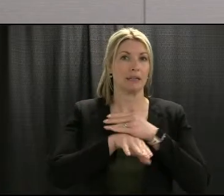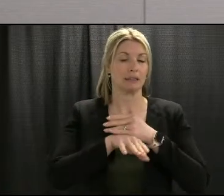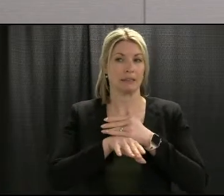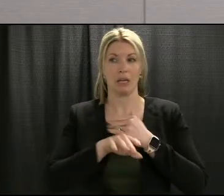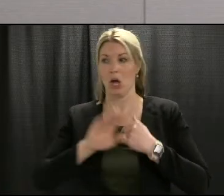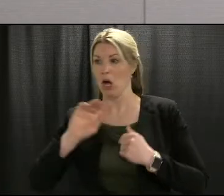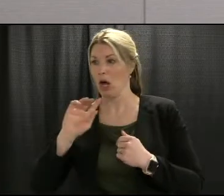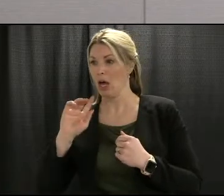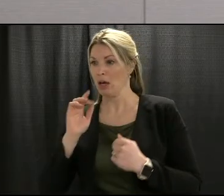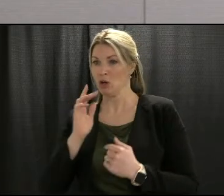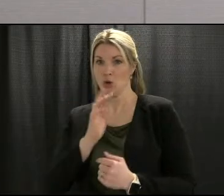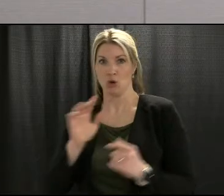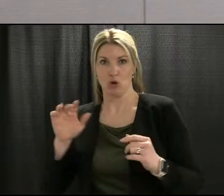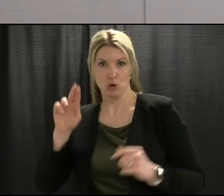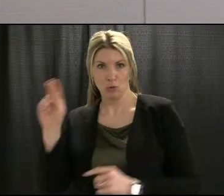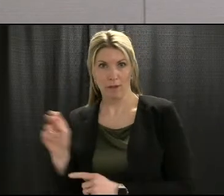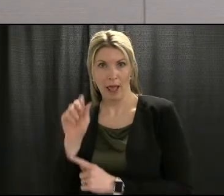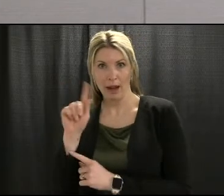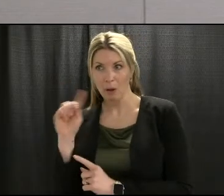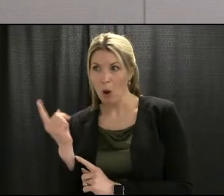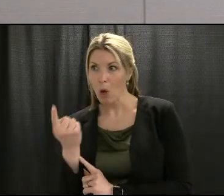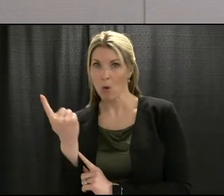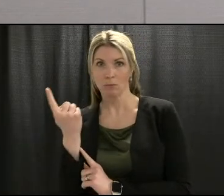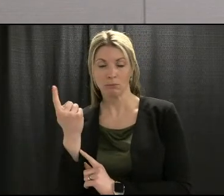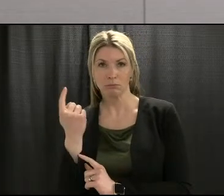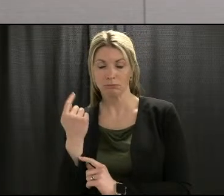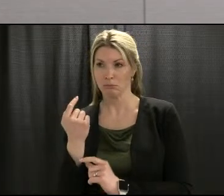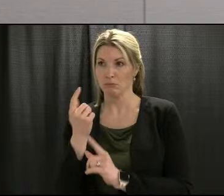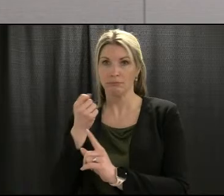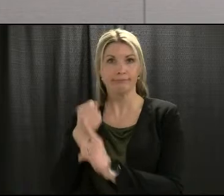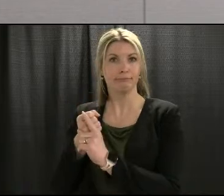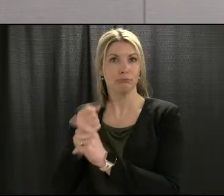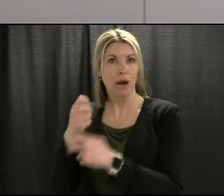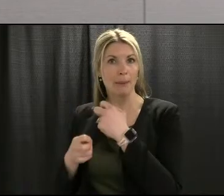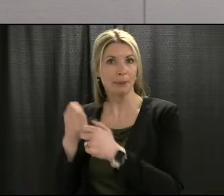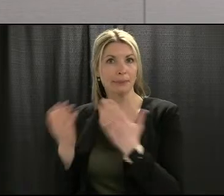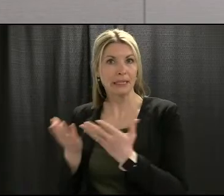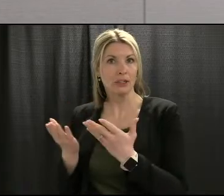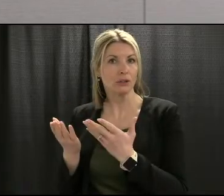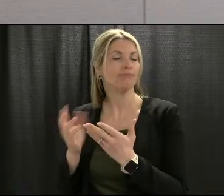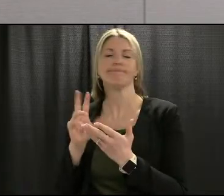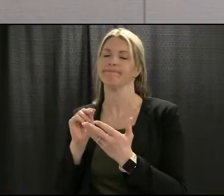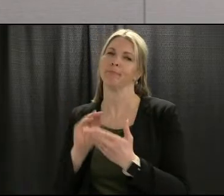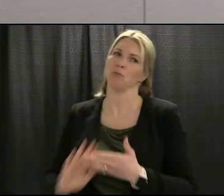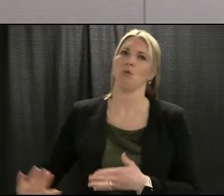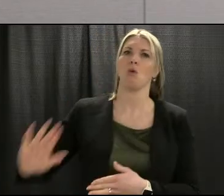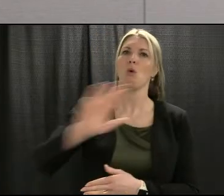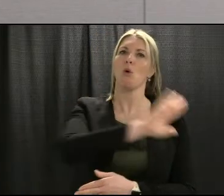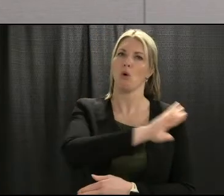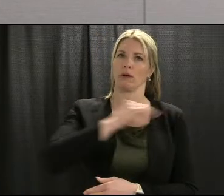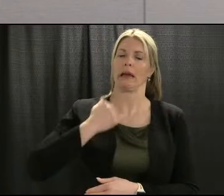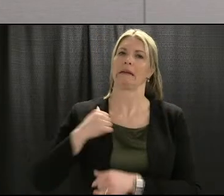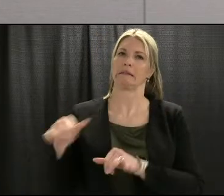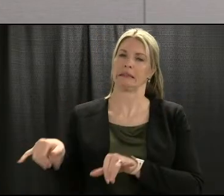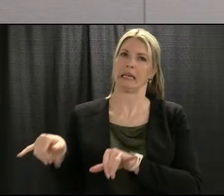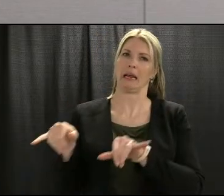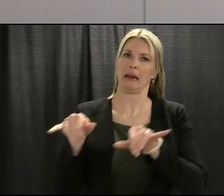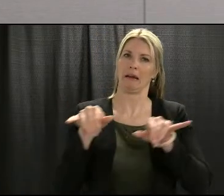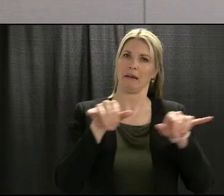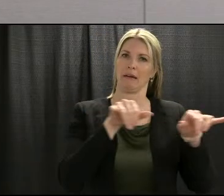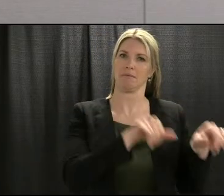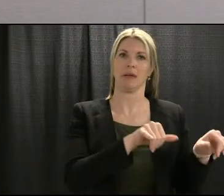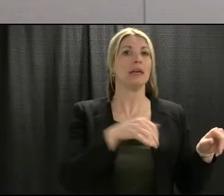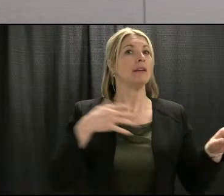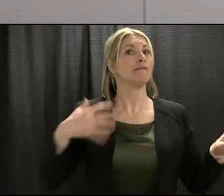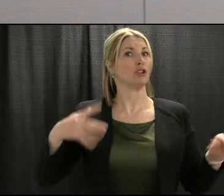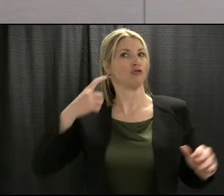are struggling with this very same issue. Here in Newfoundland and Labrador, we recognize the issues and set to work